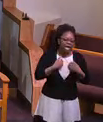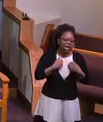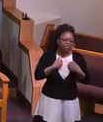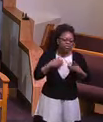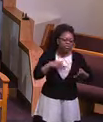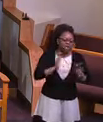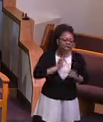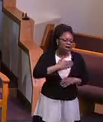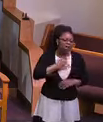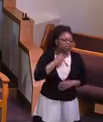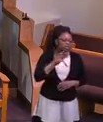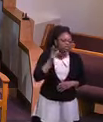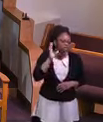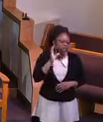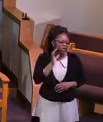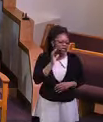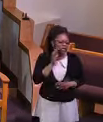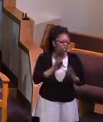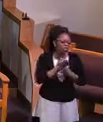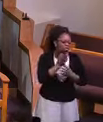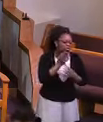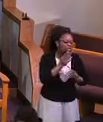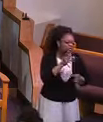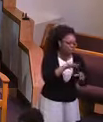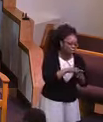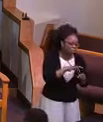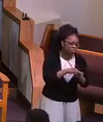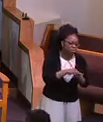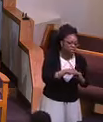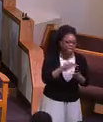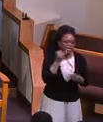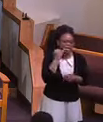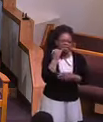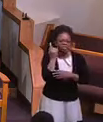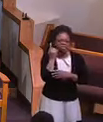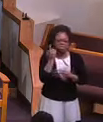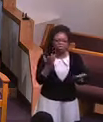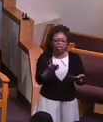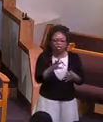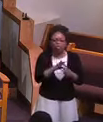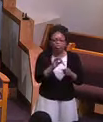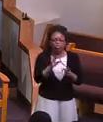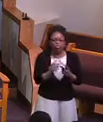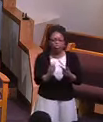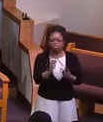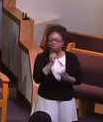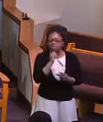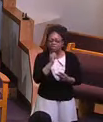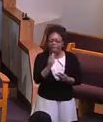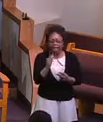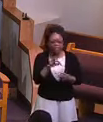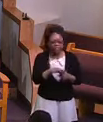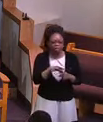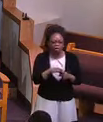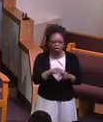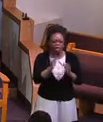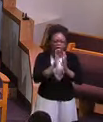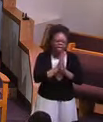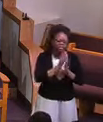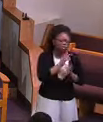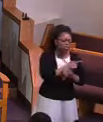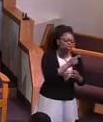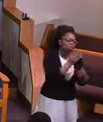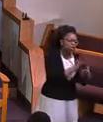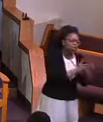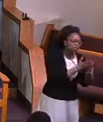our voices be heard, Lord, through the vote. And Lord, if there's anyone here who chooses not to vote, Lord, I ask you to trouble them, Lord. All week long.